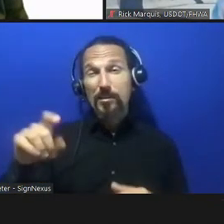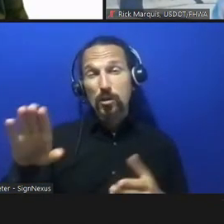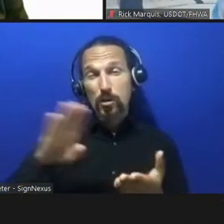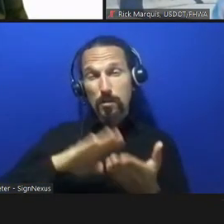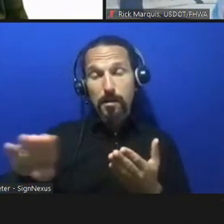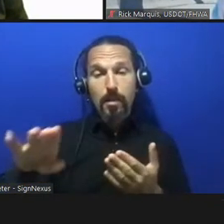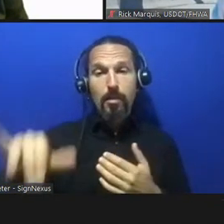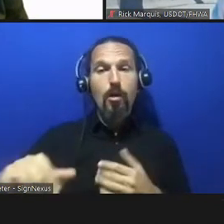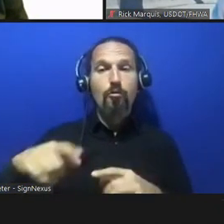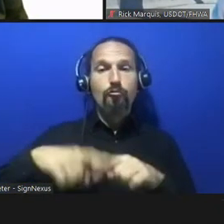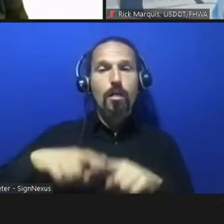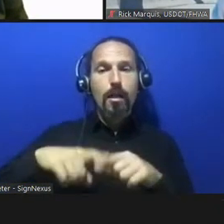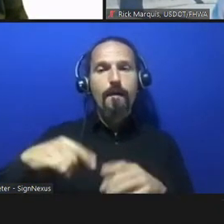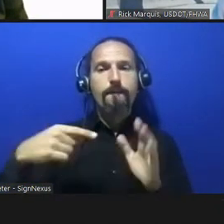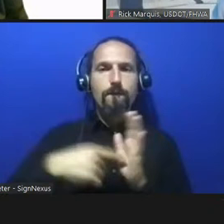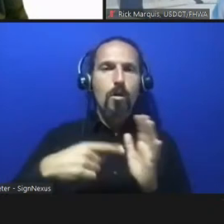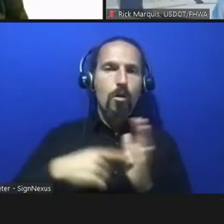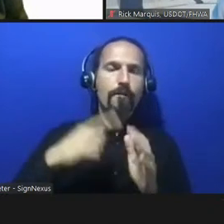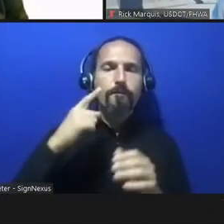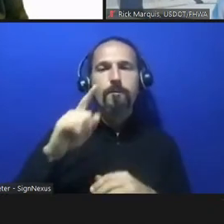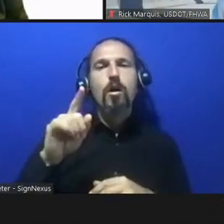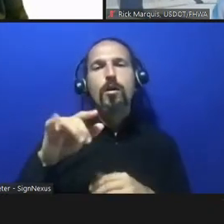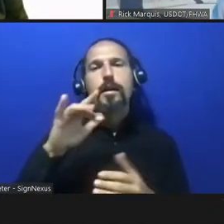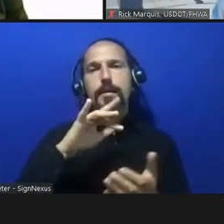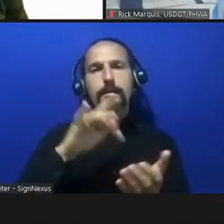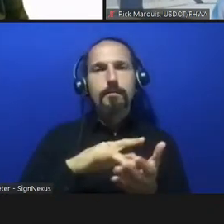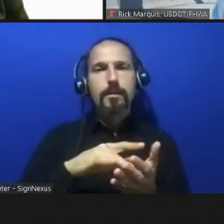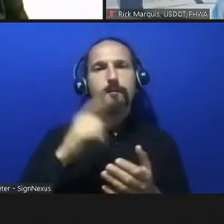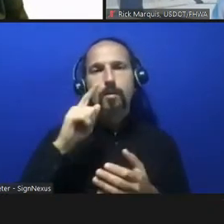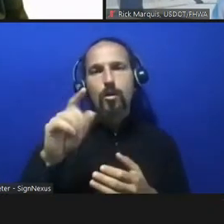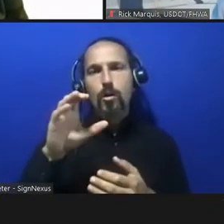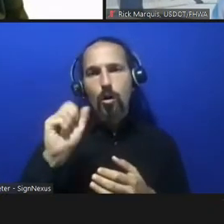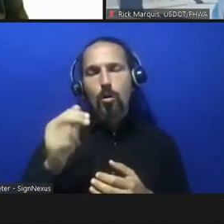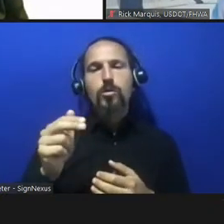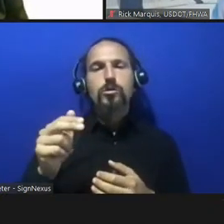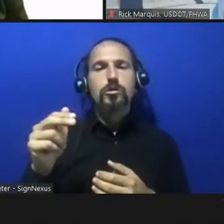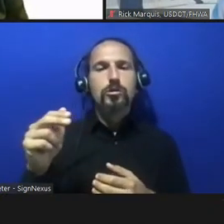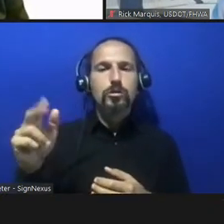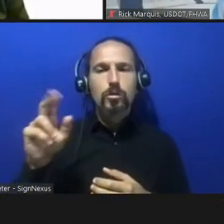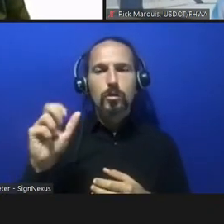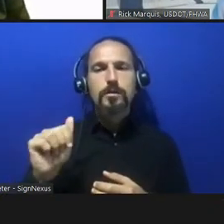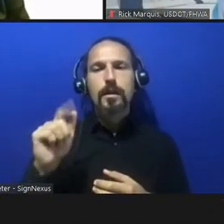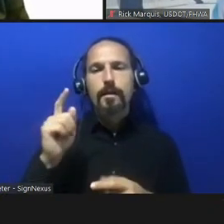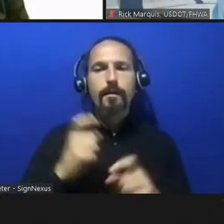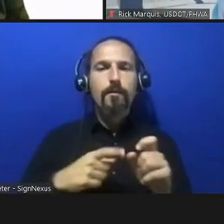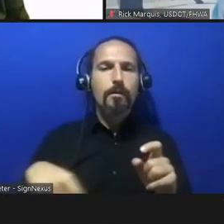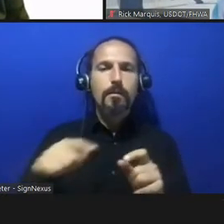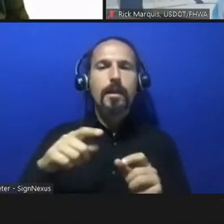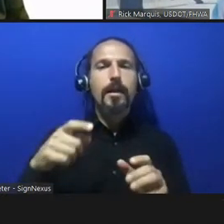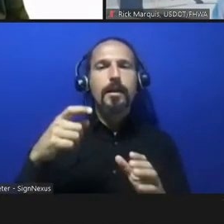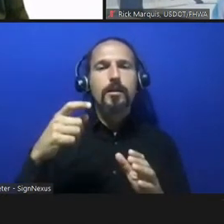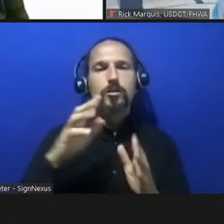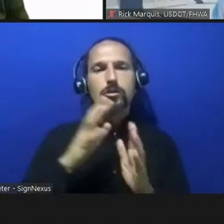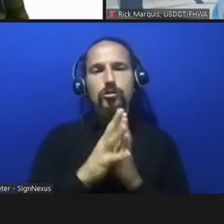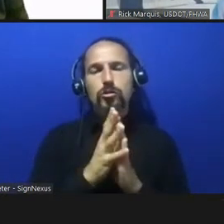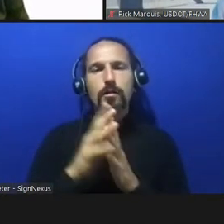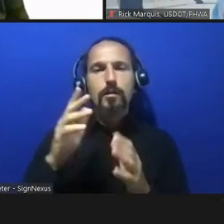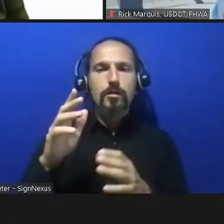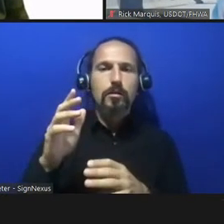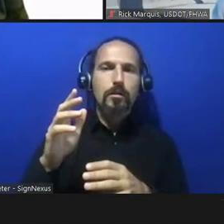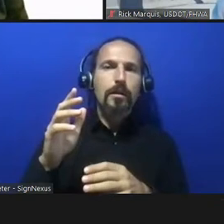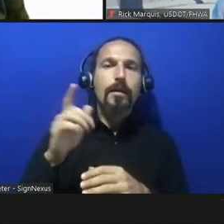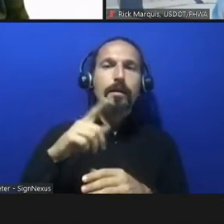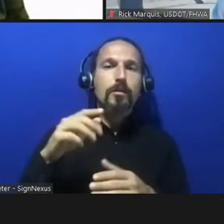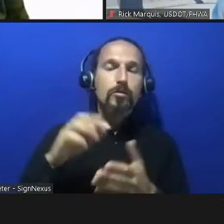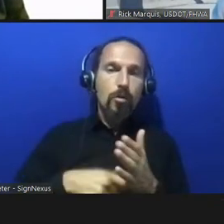reliable affordable intercity bus service provided by coach usa carriers from congestion tolling coach usa